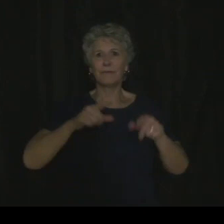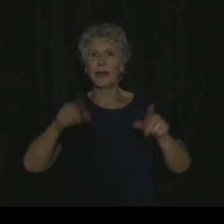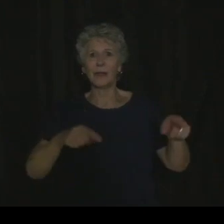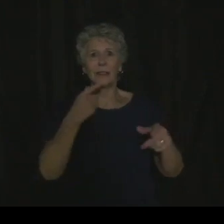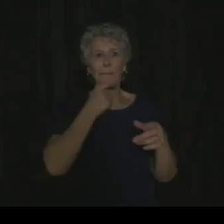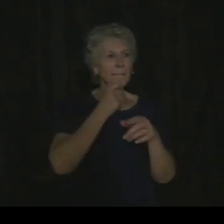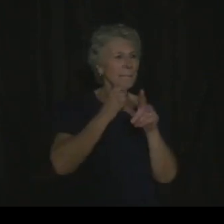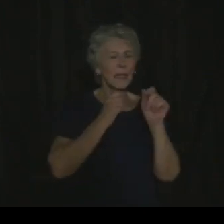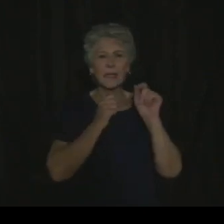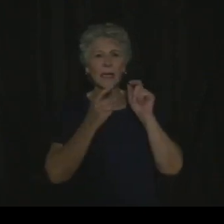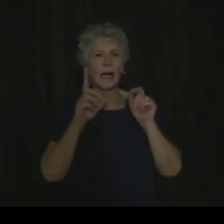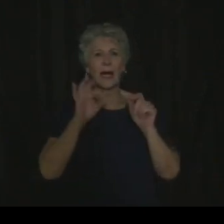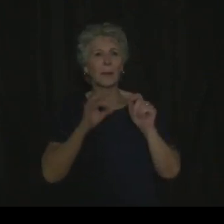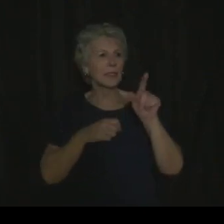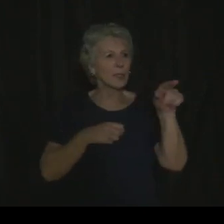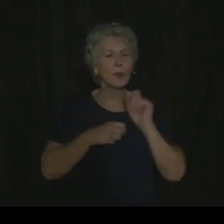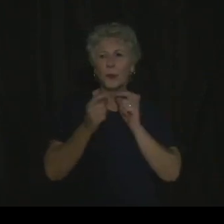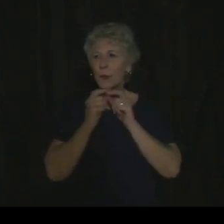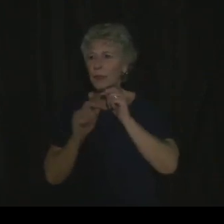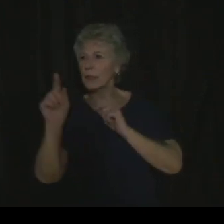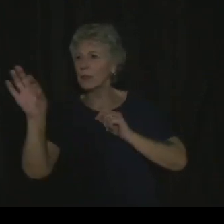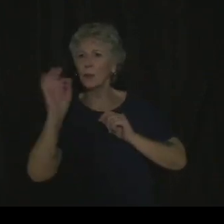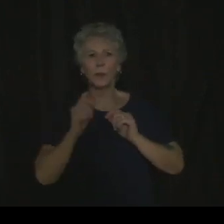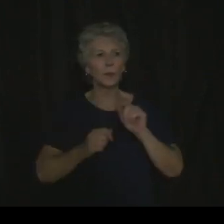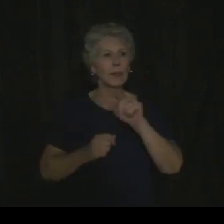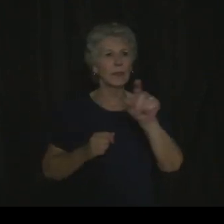eeny, meeny, miny, moe.